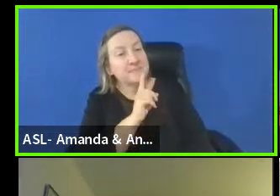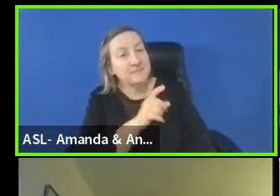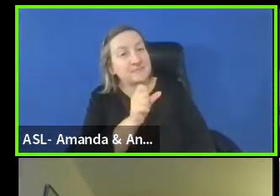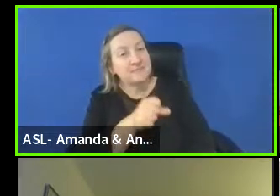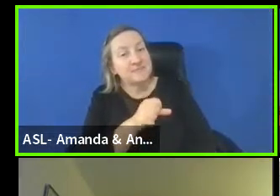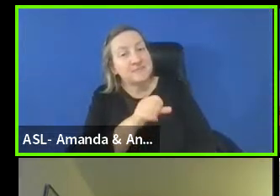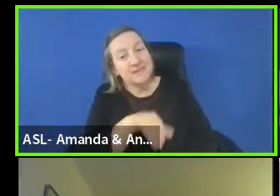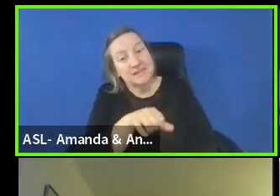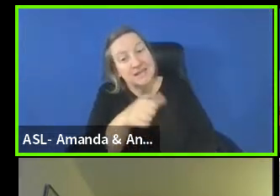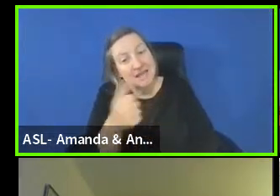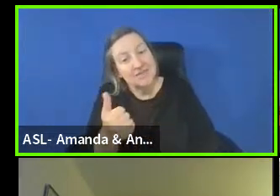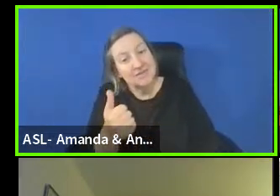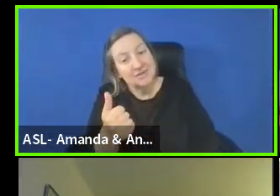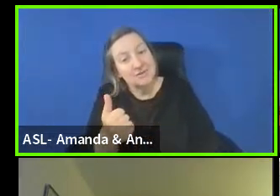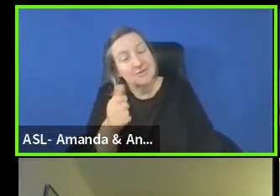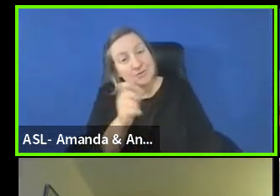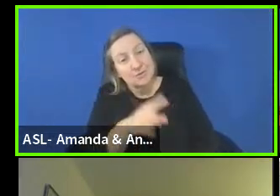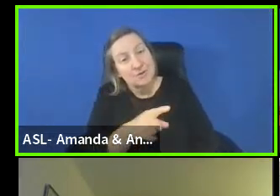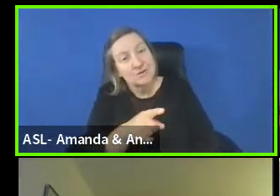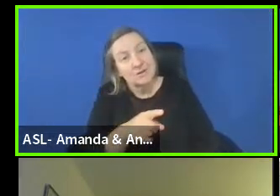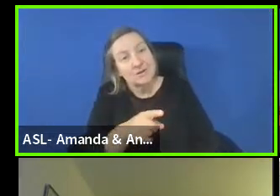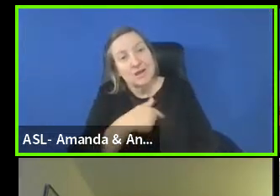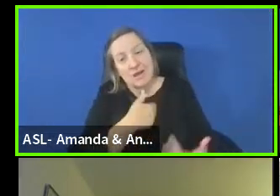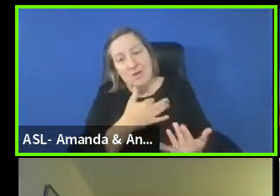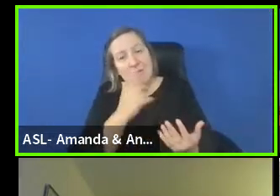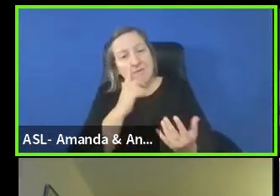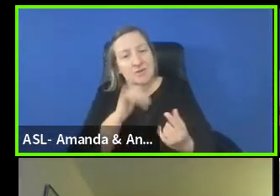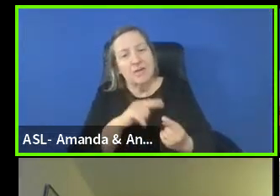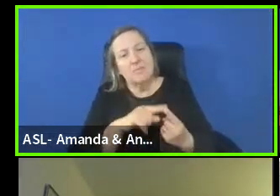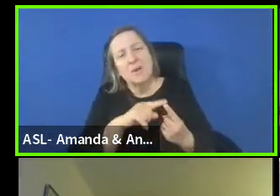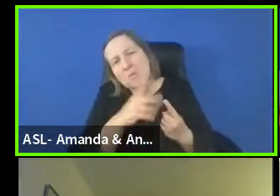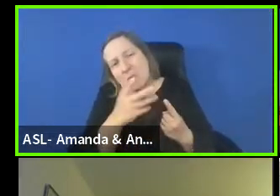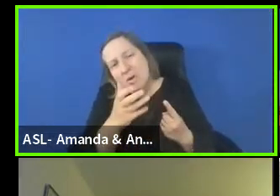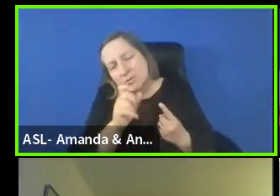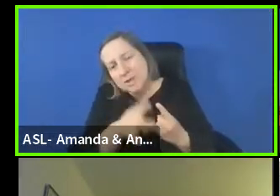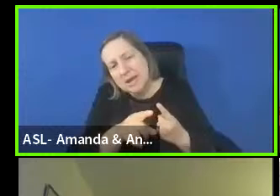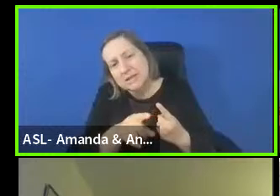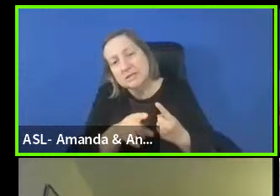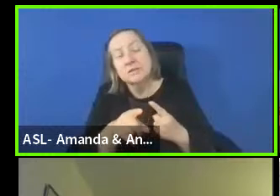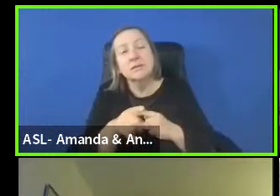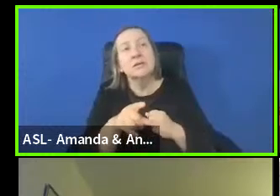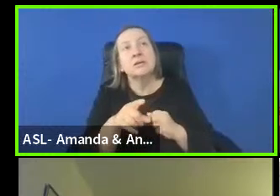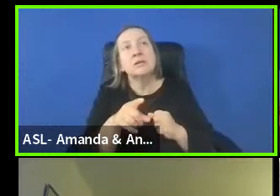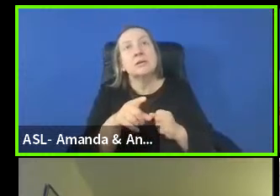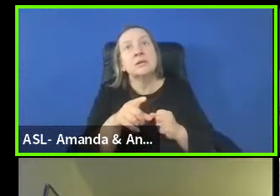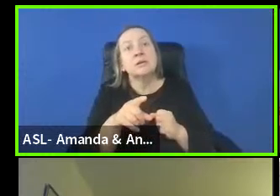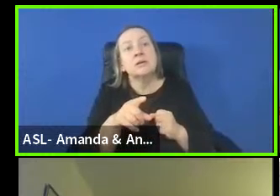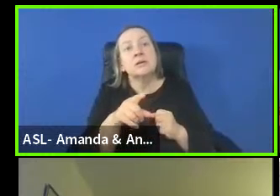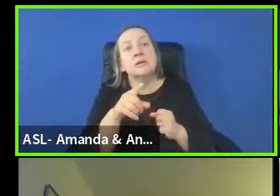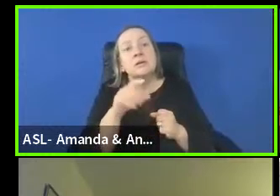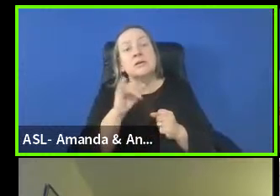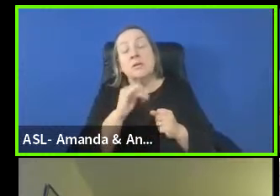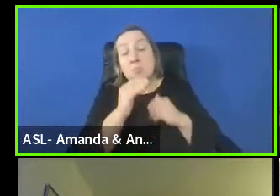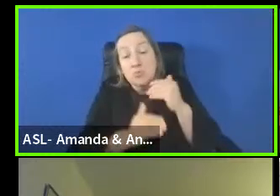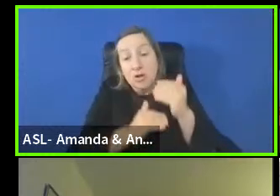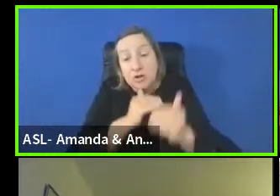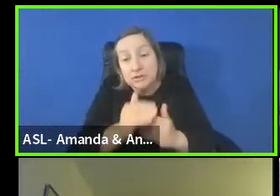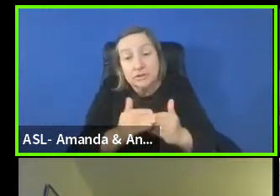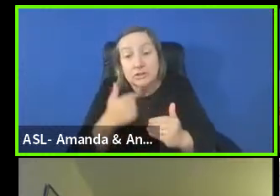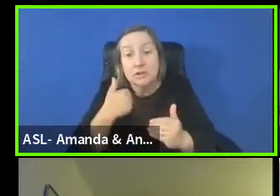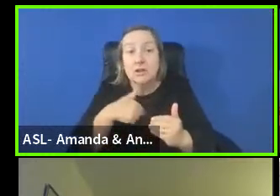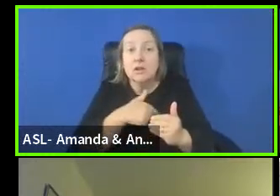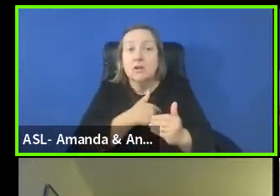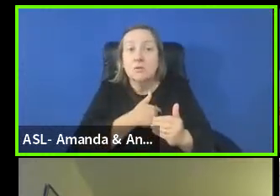is the other question, but I'll wait for that because I just wanted to ask as a process, have we